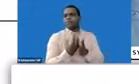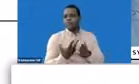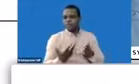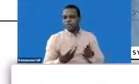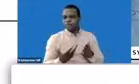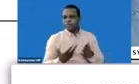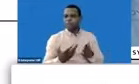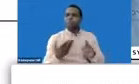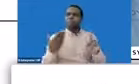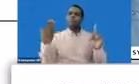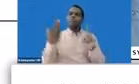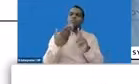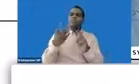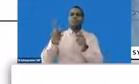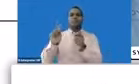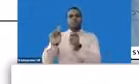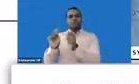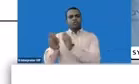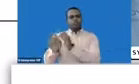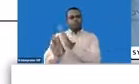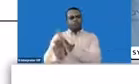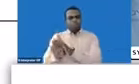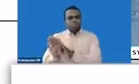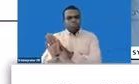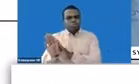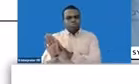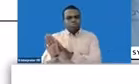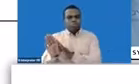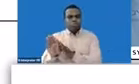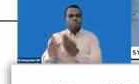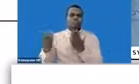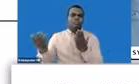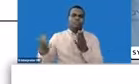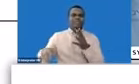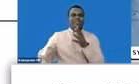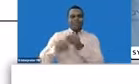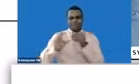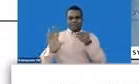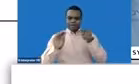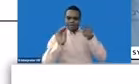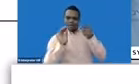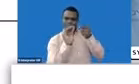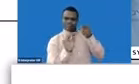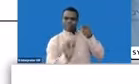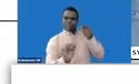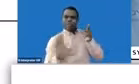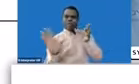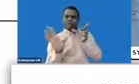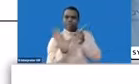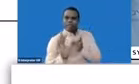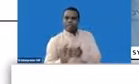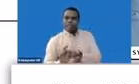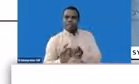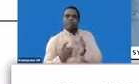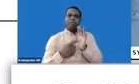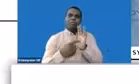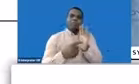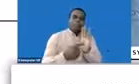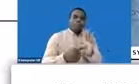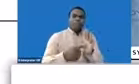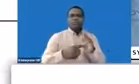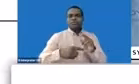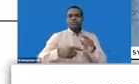there anymore. But they are a very good, providing very good examples and visual examples of how different